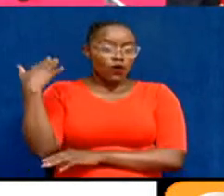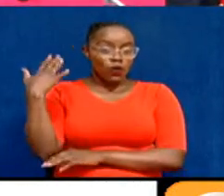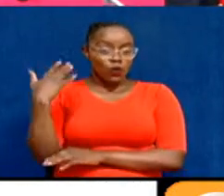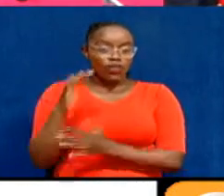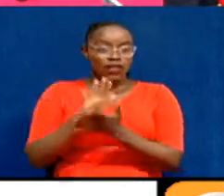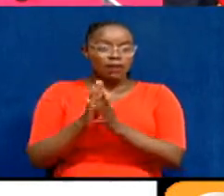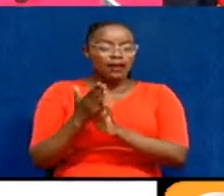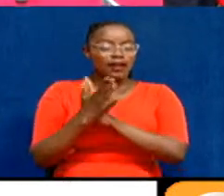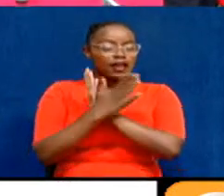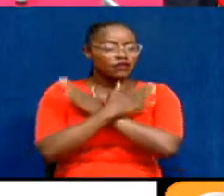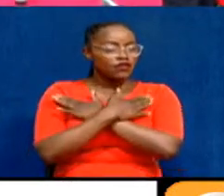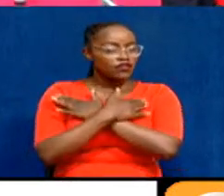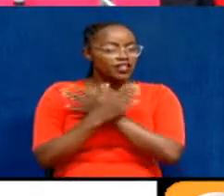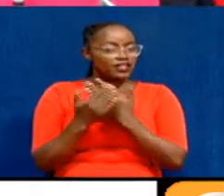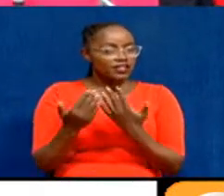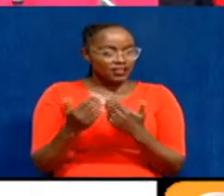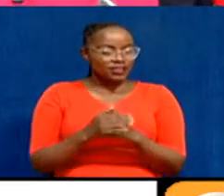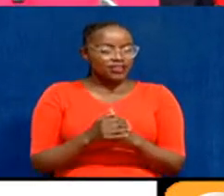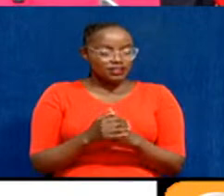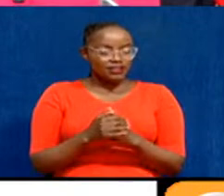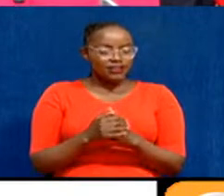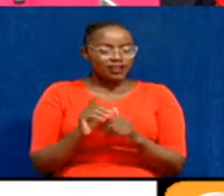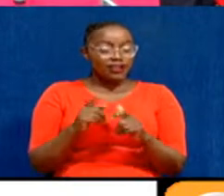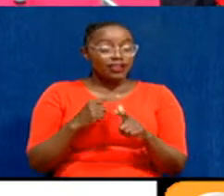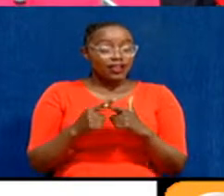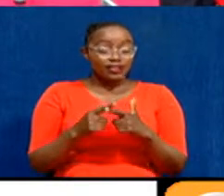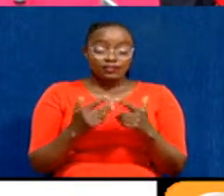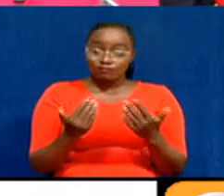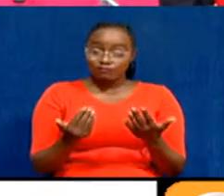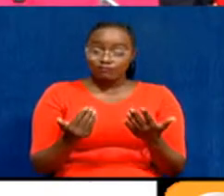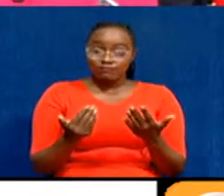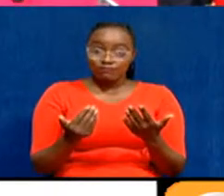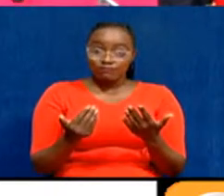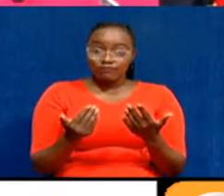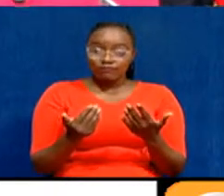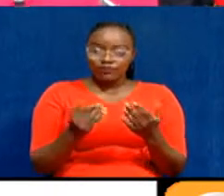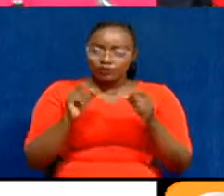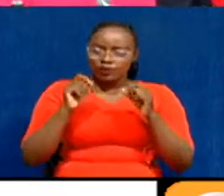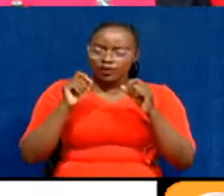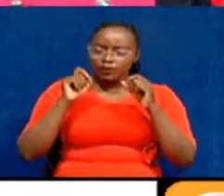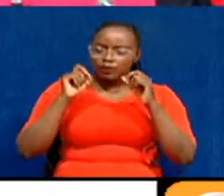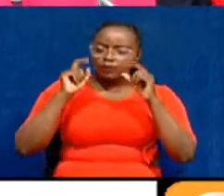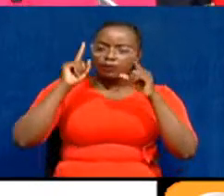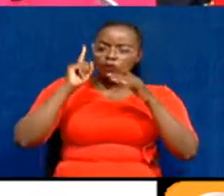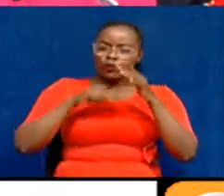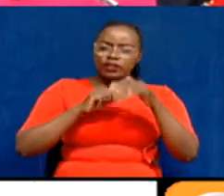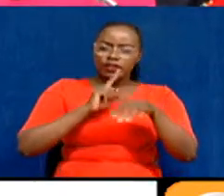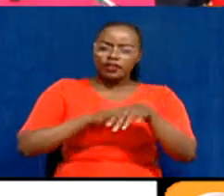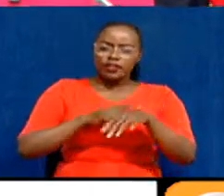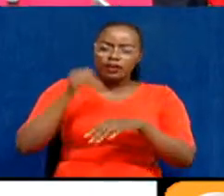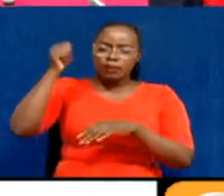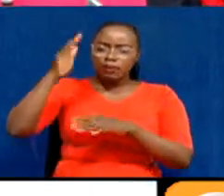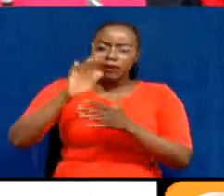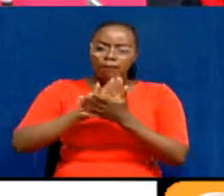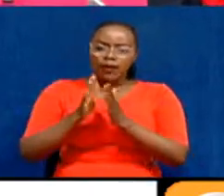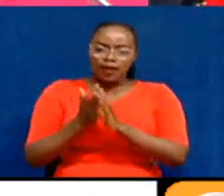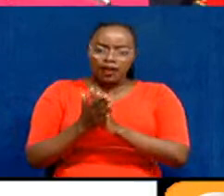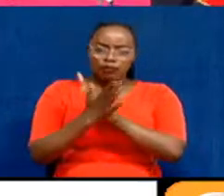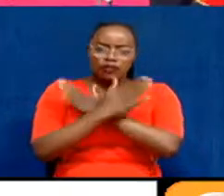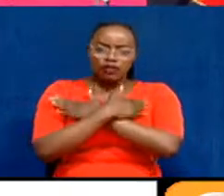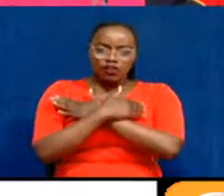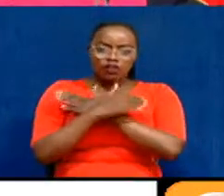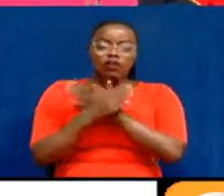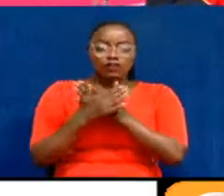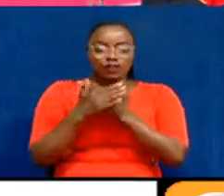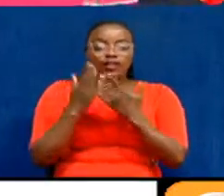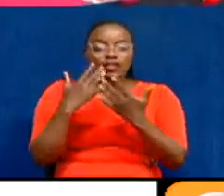became friends, okay? And then we realized that when politicians become friends, things actually